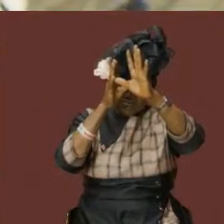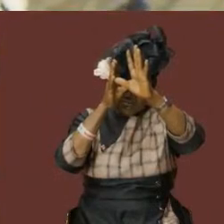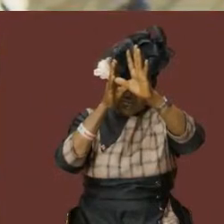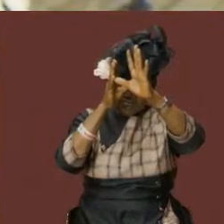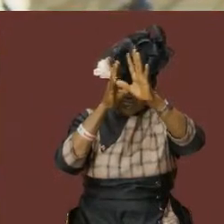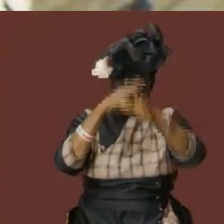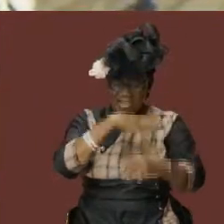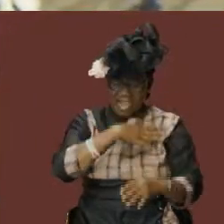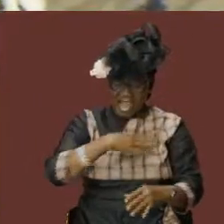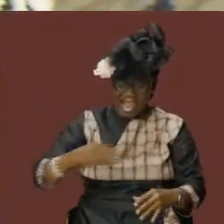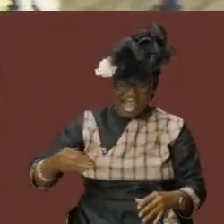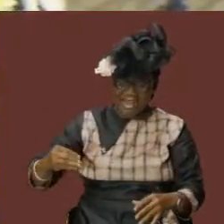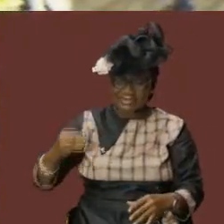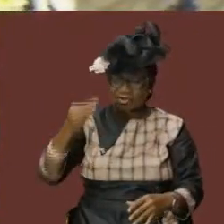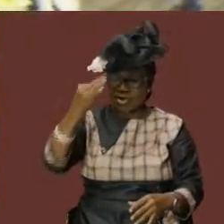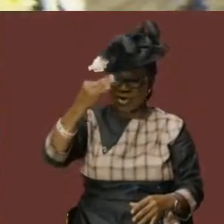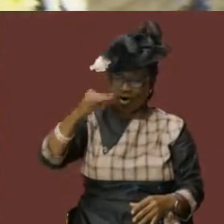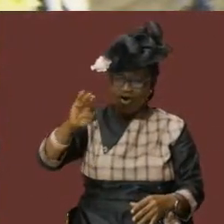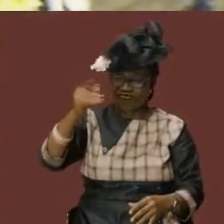and of the Son,